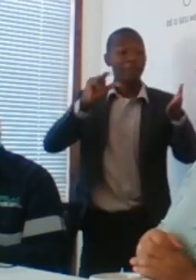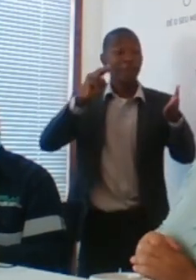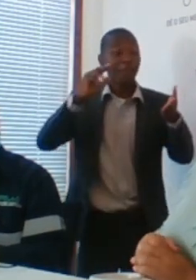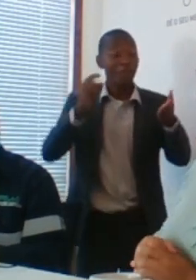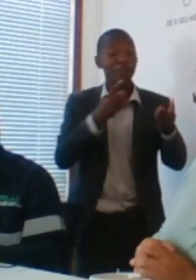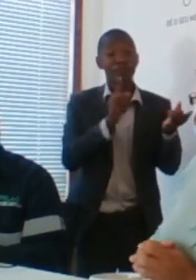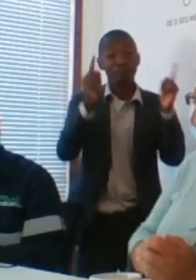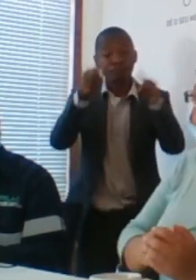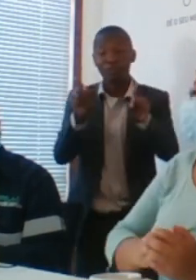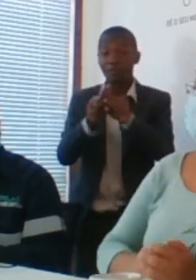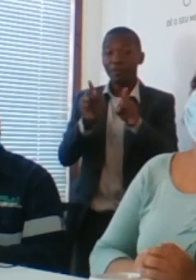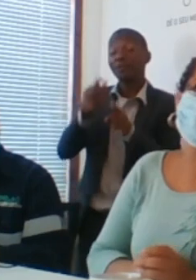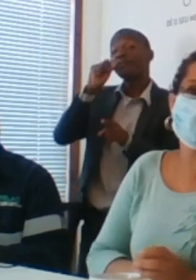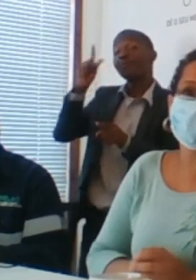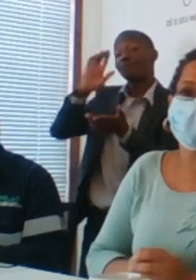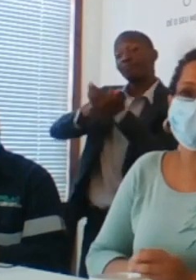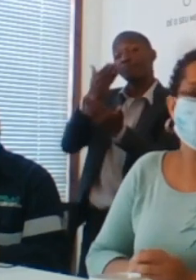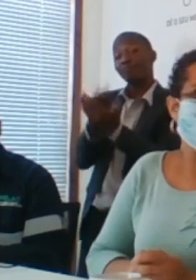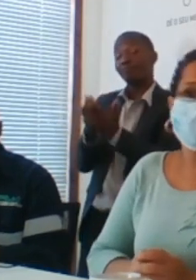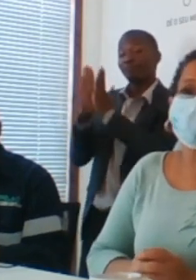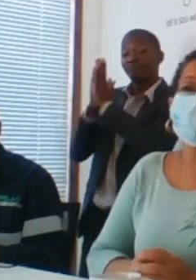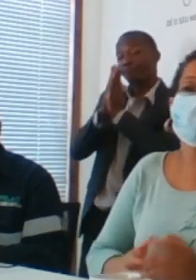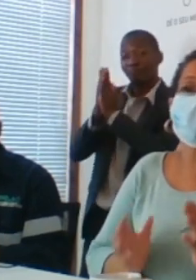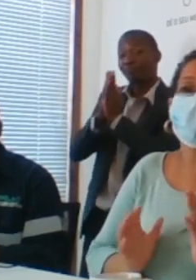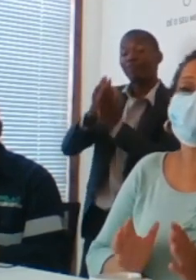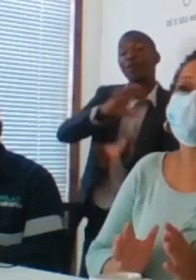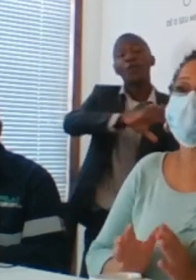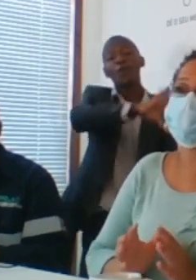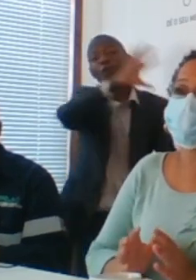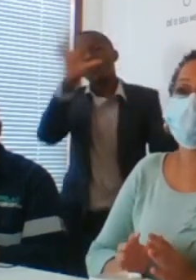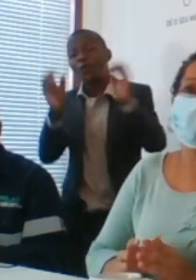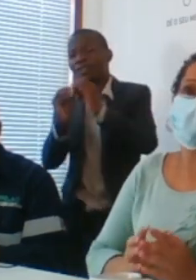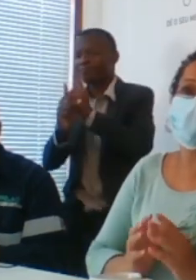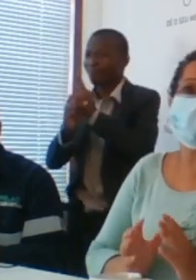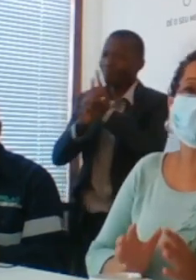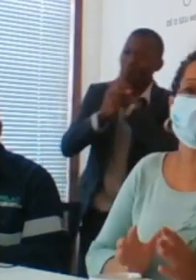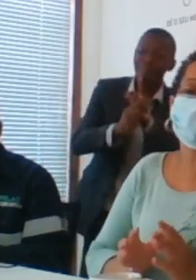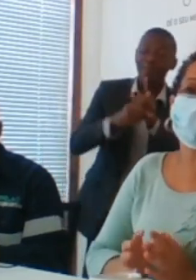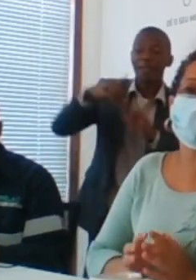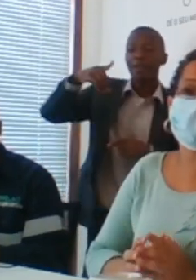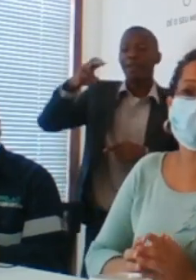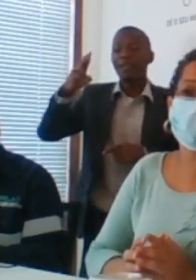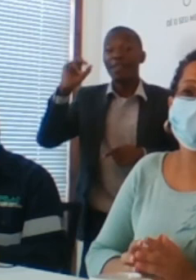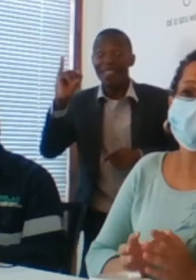Mr. Albino, for being here and translating it all for us. And thank you for all PRI team for the